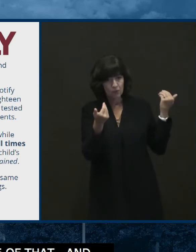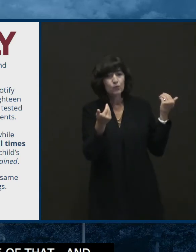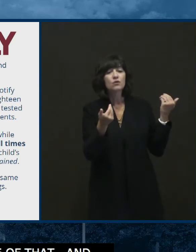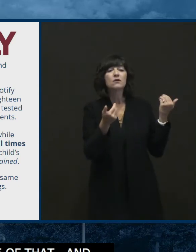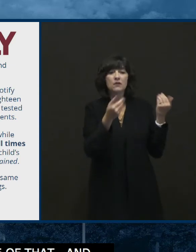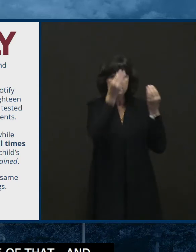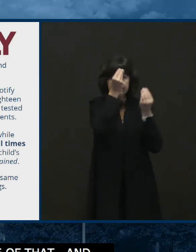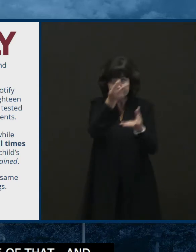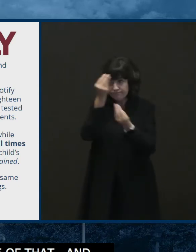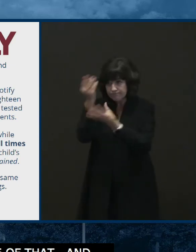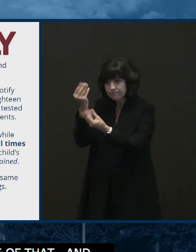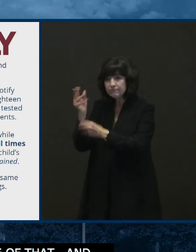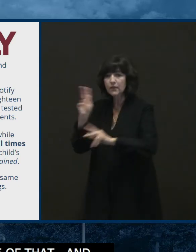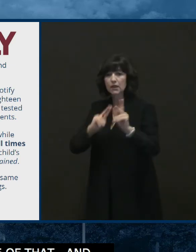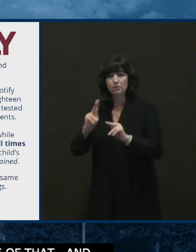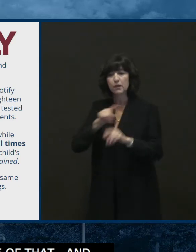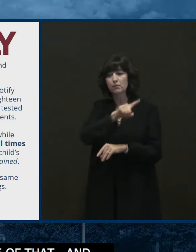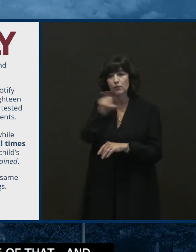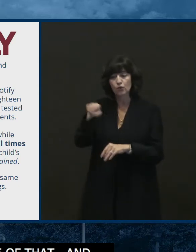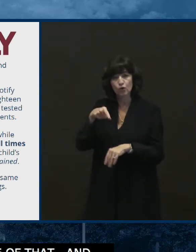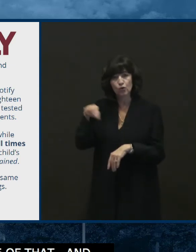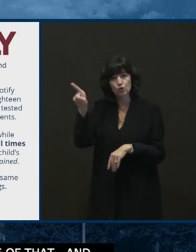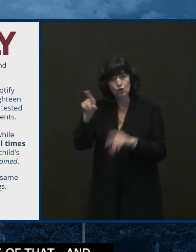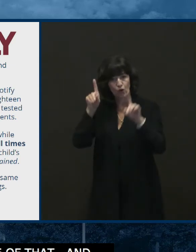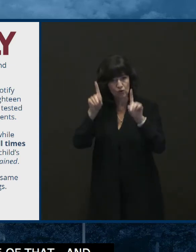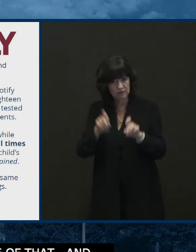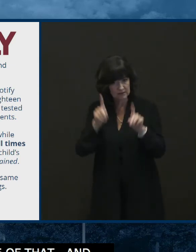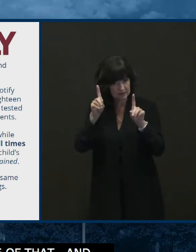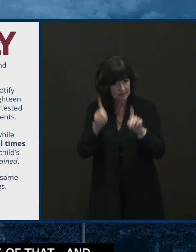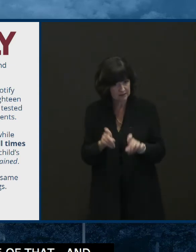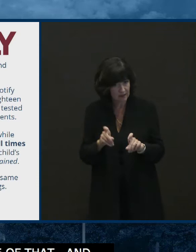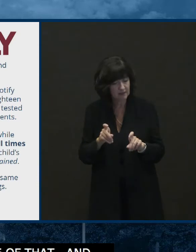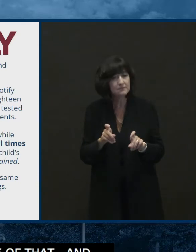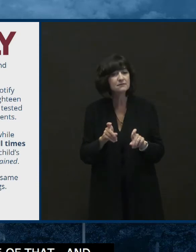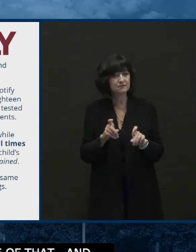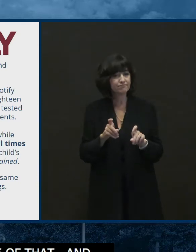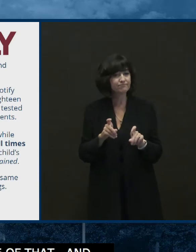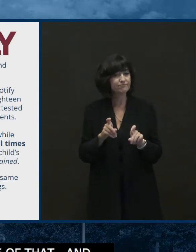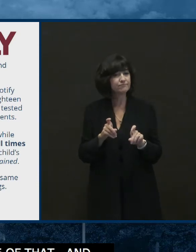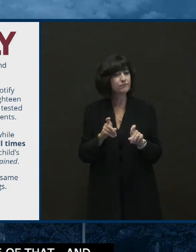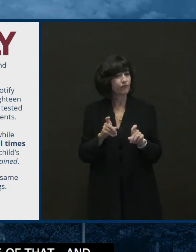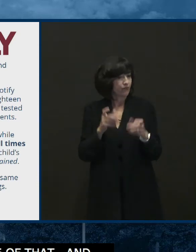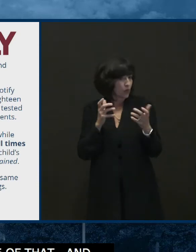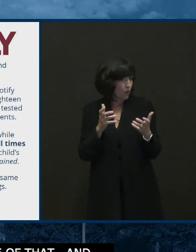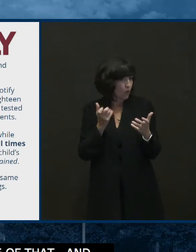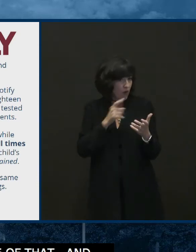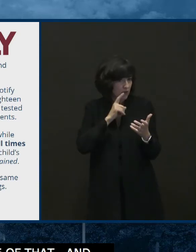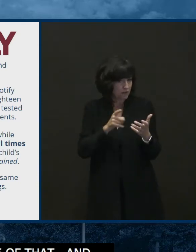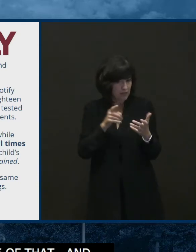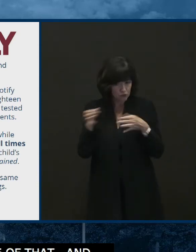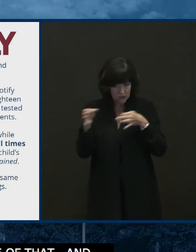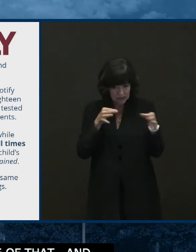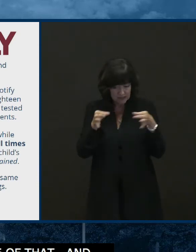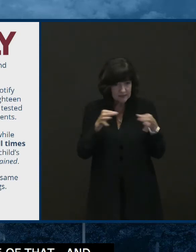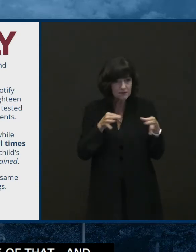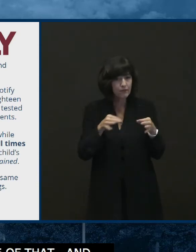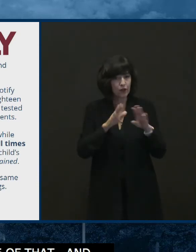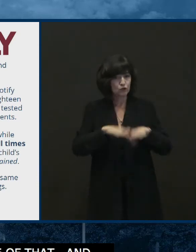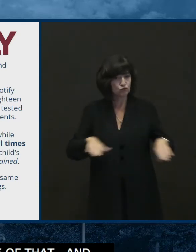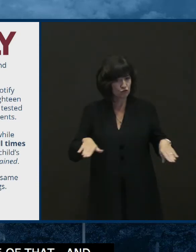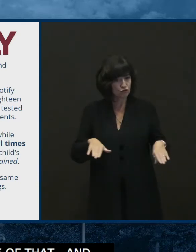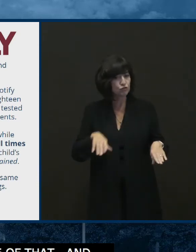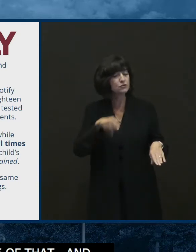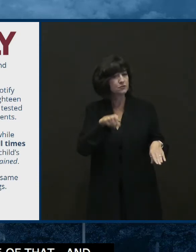some doubt at the beginning about whether or not our younger children could maintain the rules and keep on their face masks, we've been